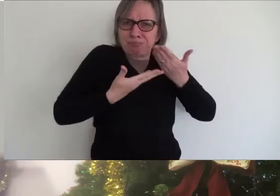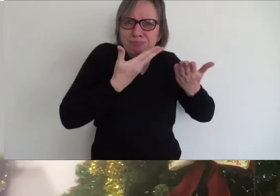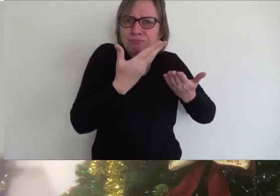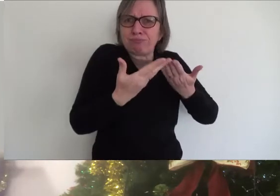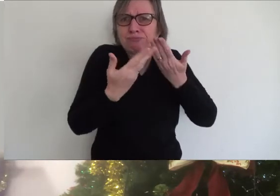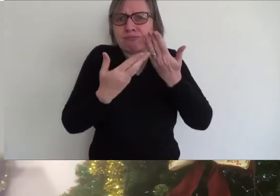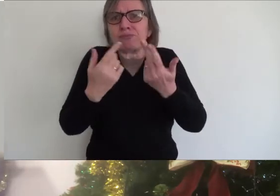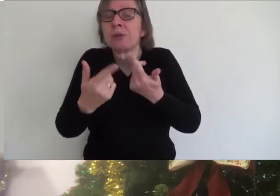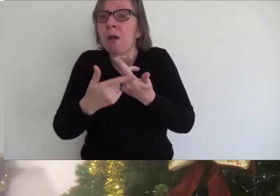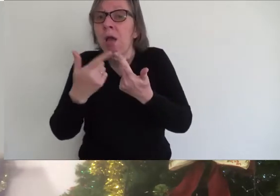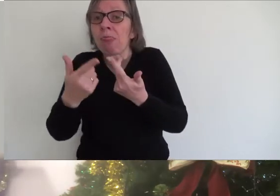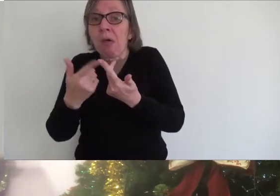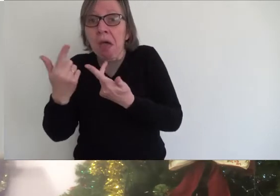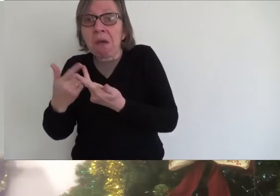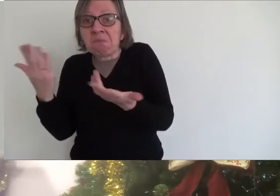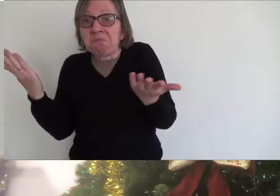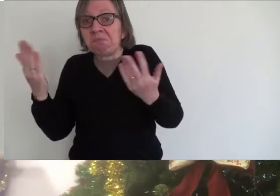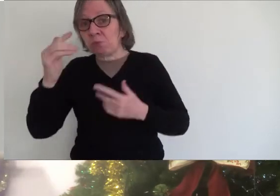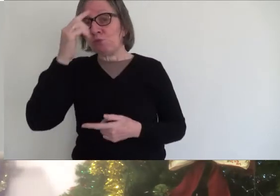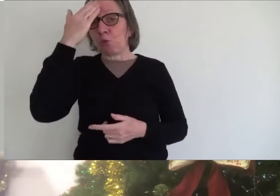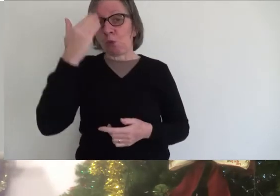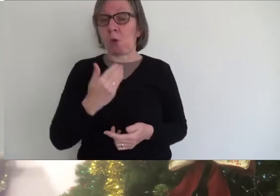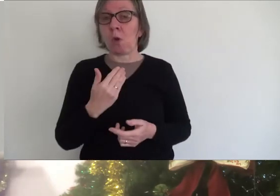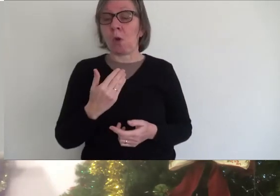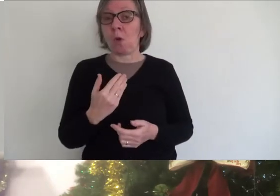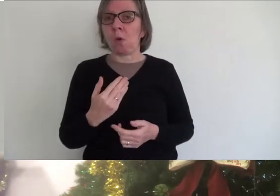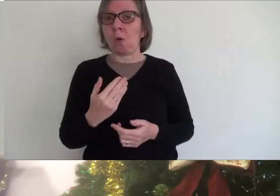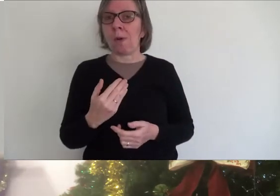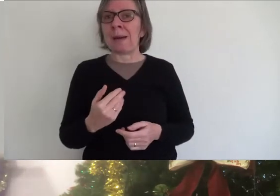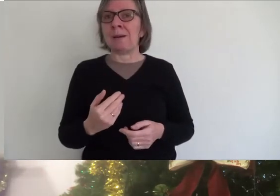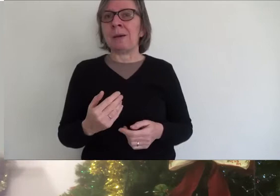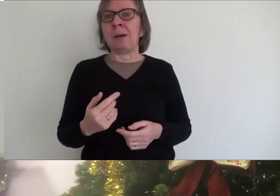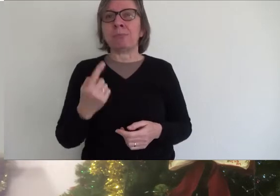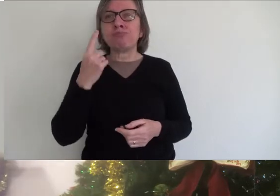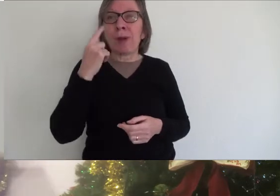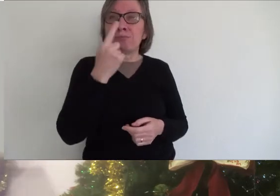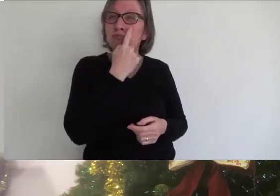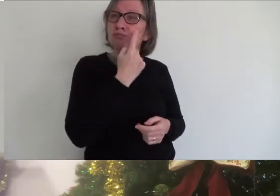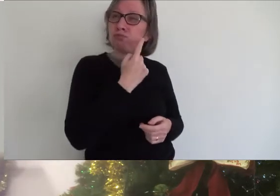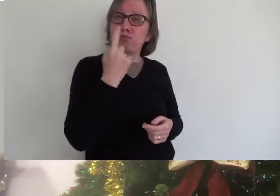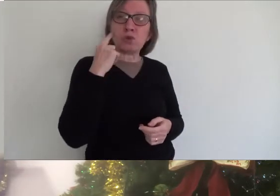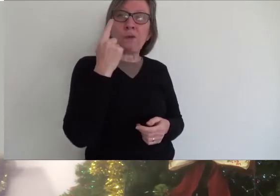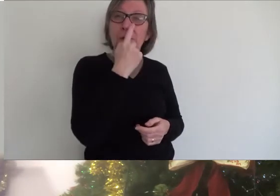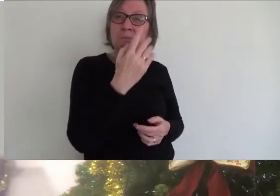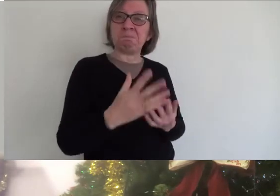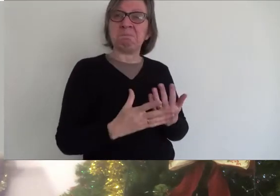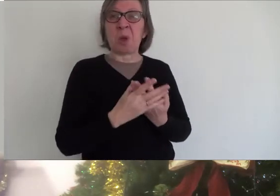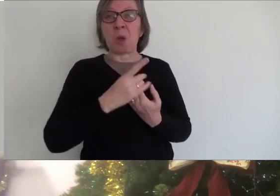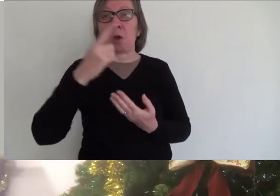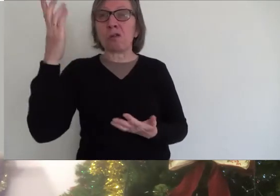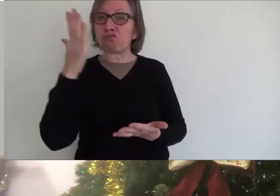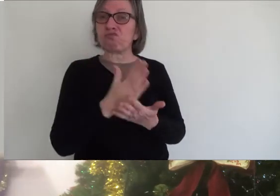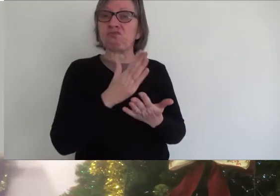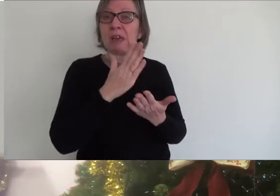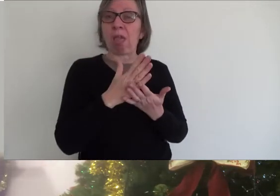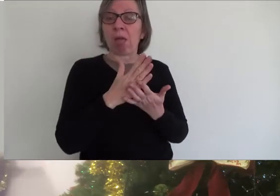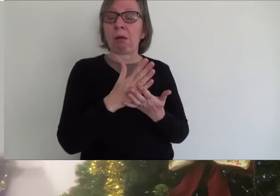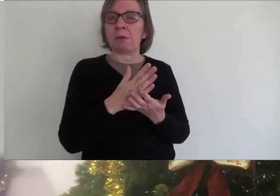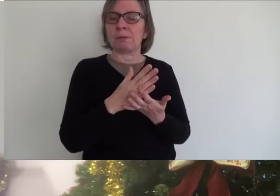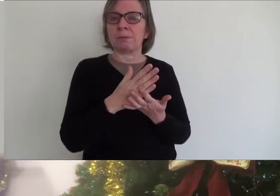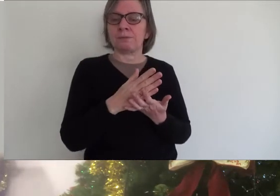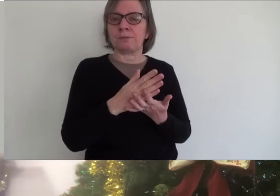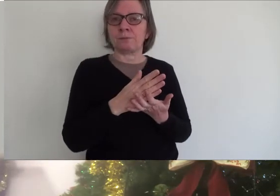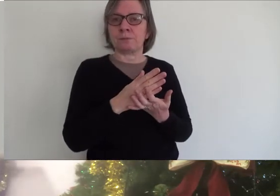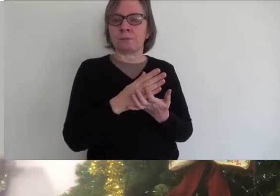of God working in their lives, and that God was real. Let us